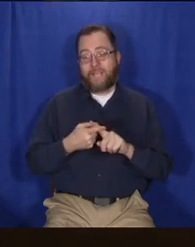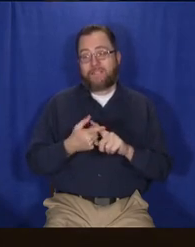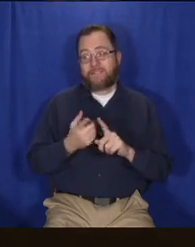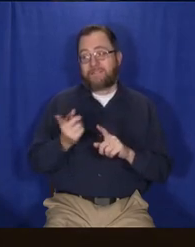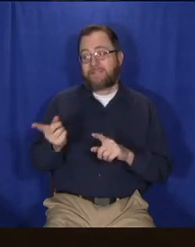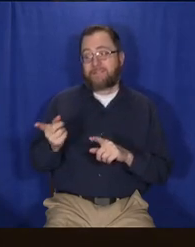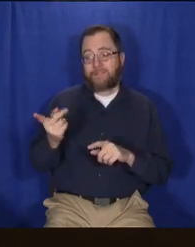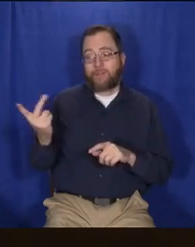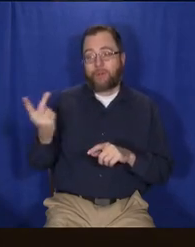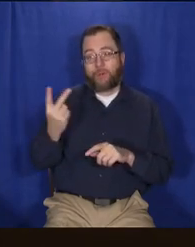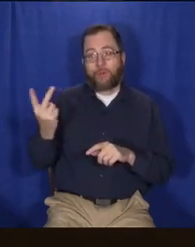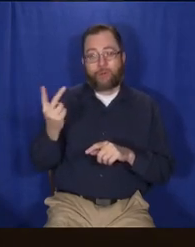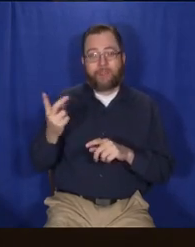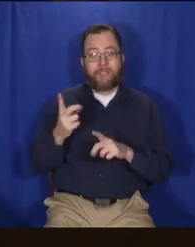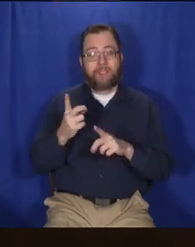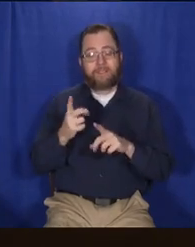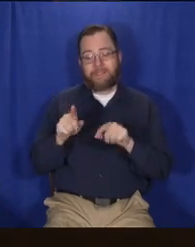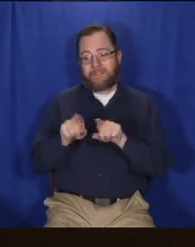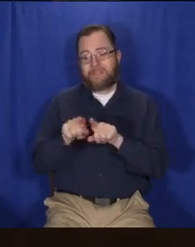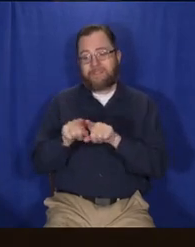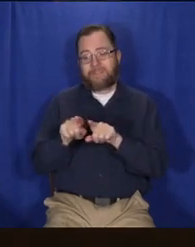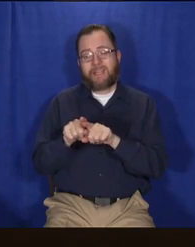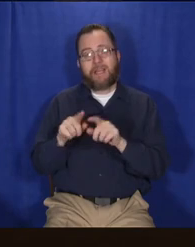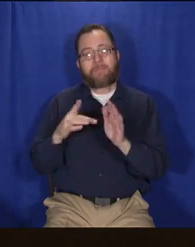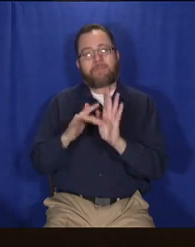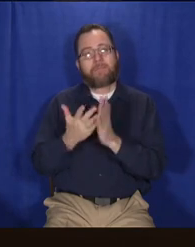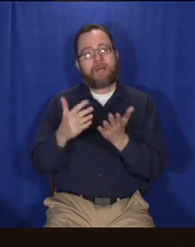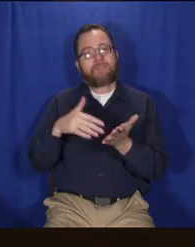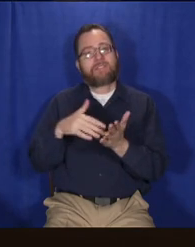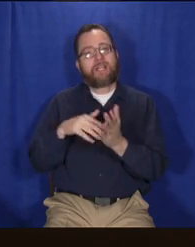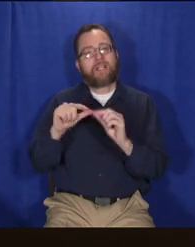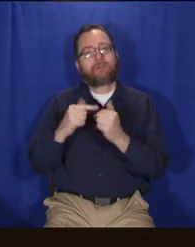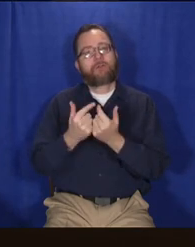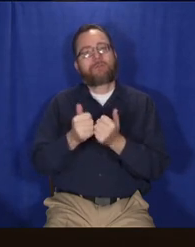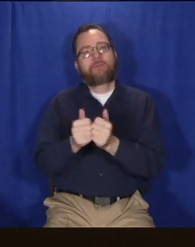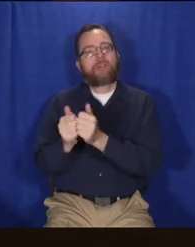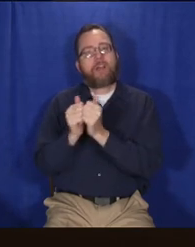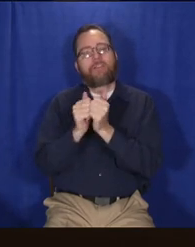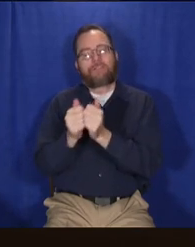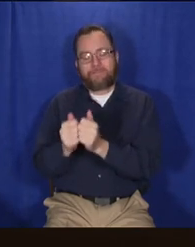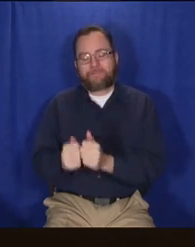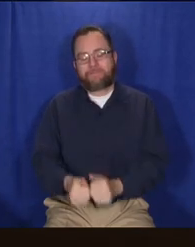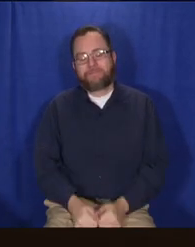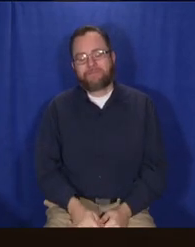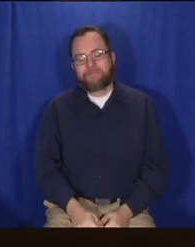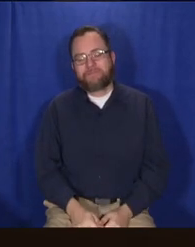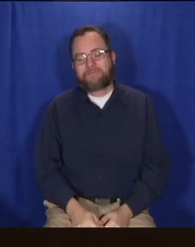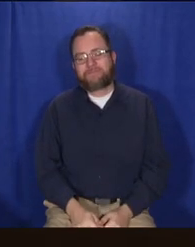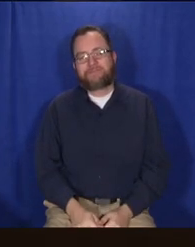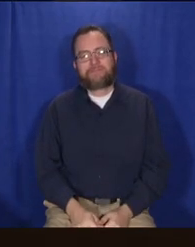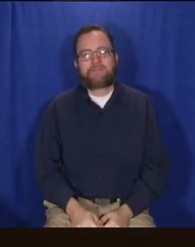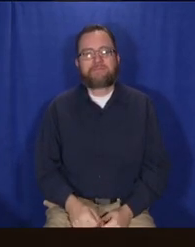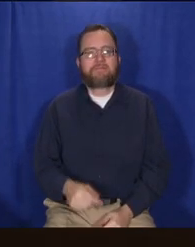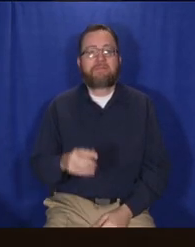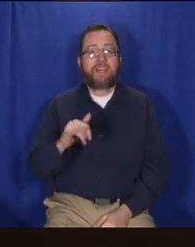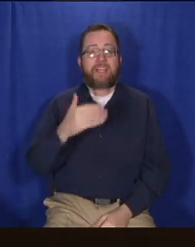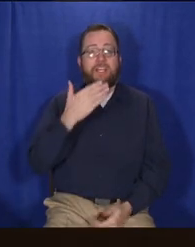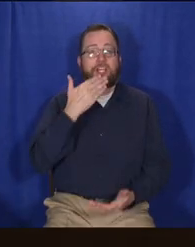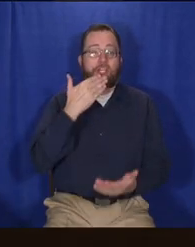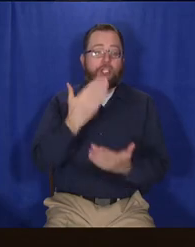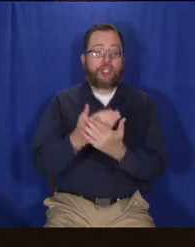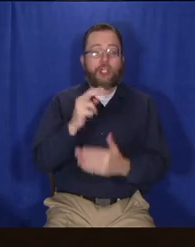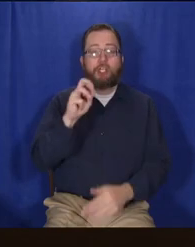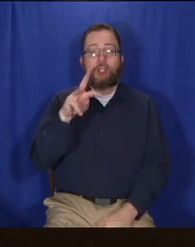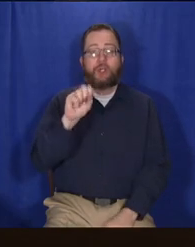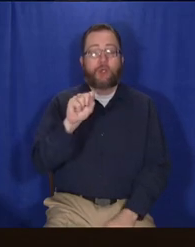a discipleship group together for a while, and the story that we wanted you guys to share today is something that actually connects